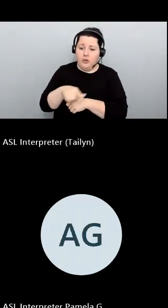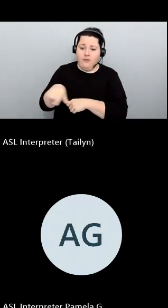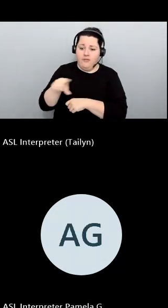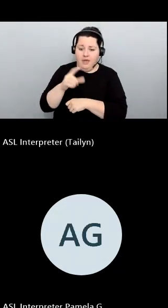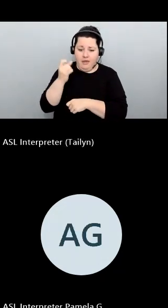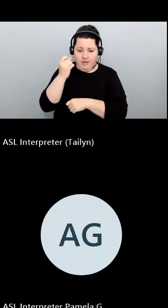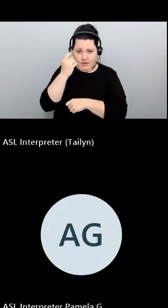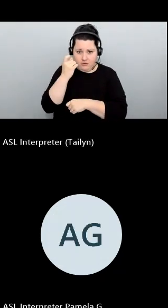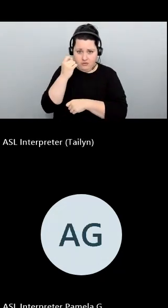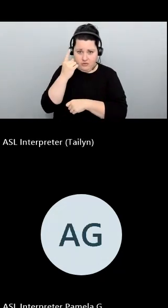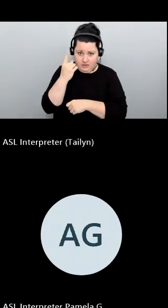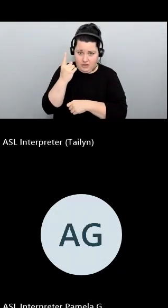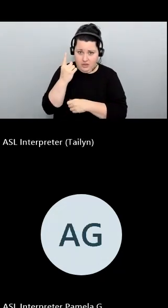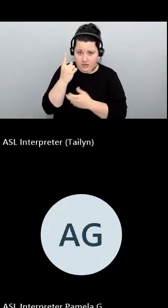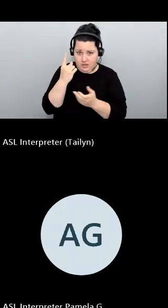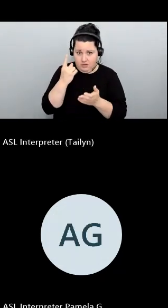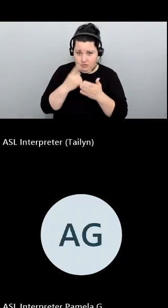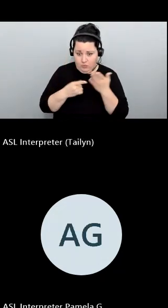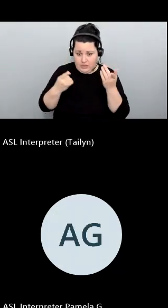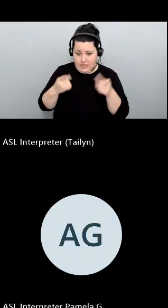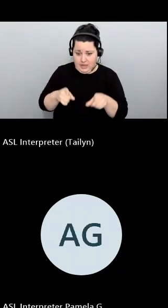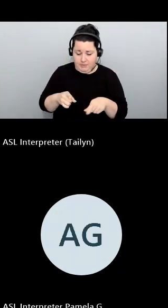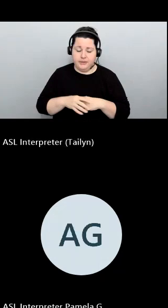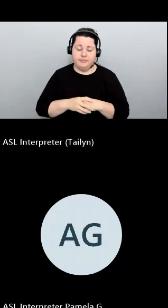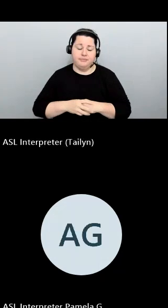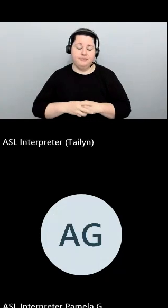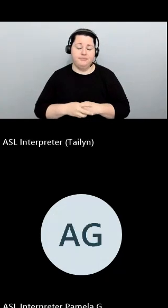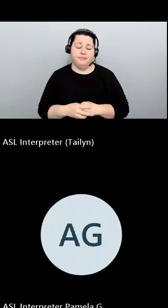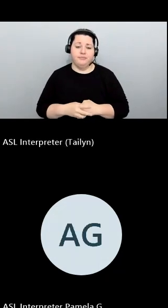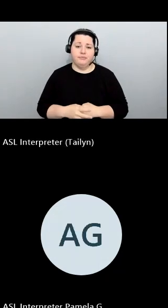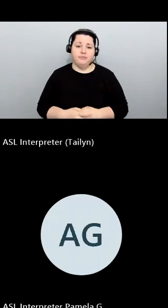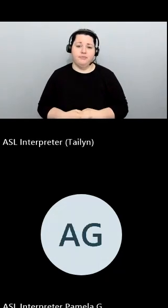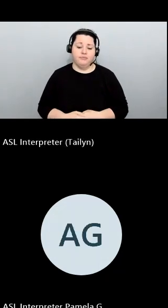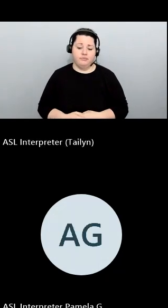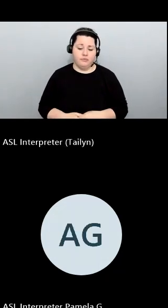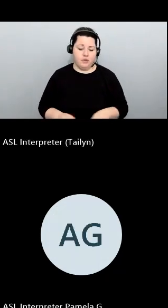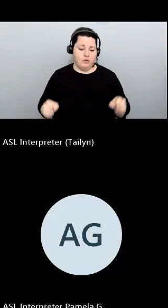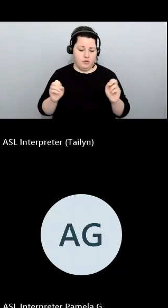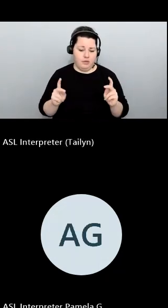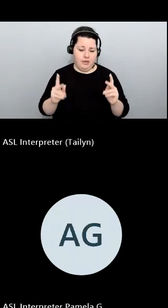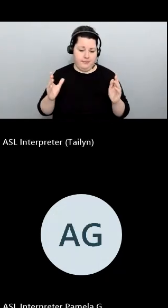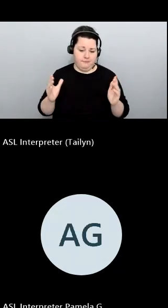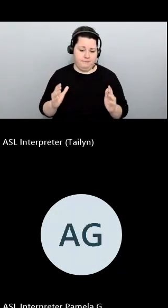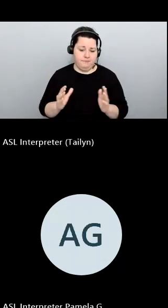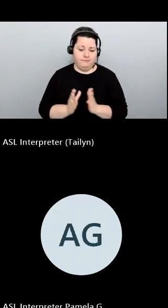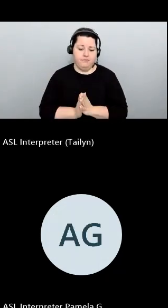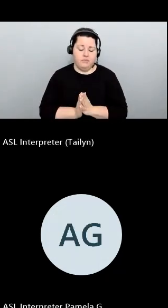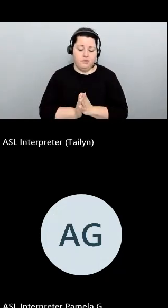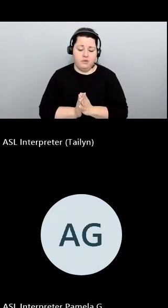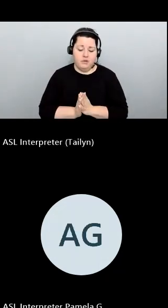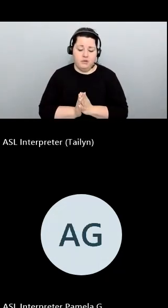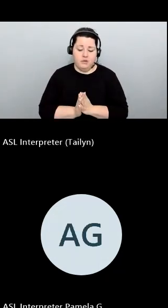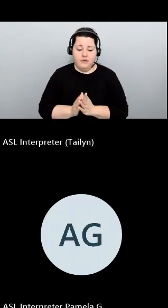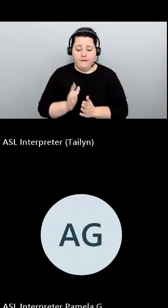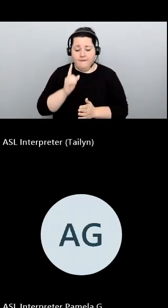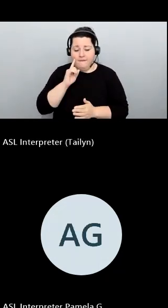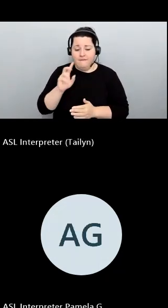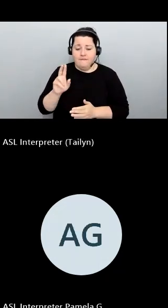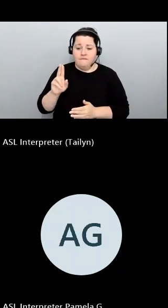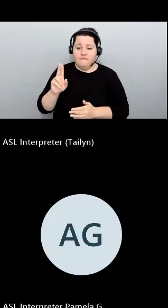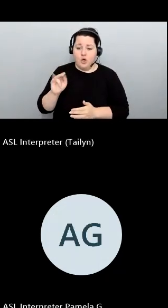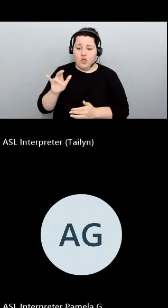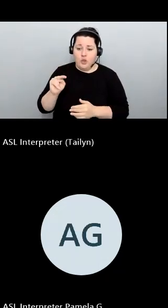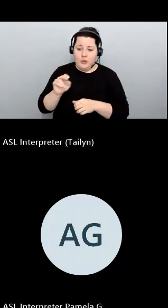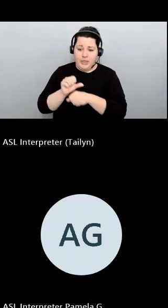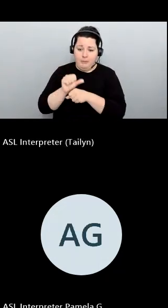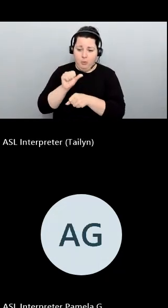understanding what's going on for us as workers. All right. Now, for unionized employment,